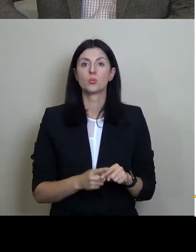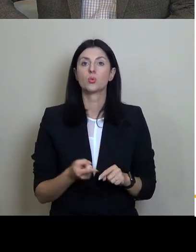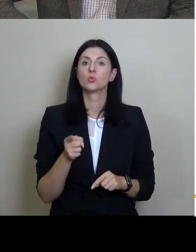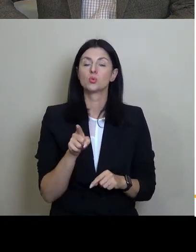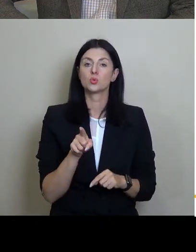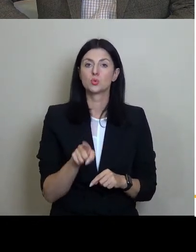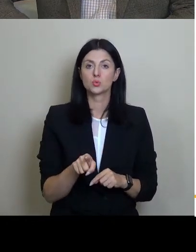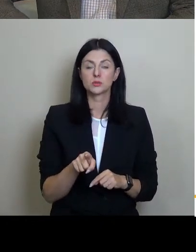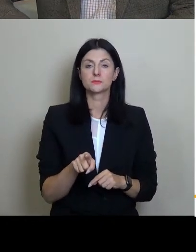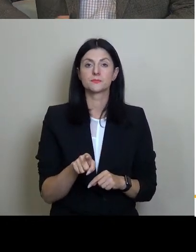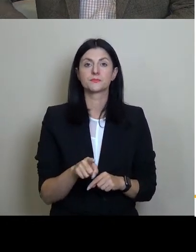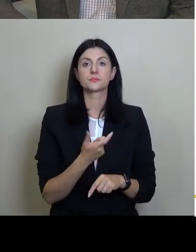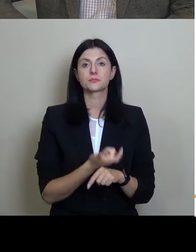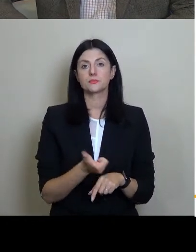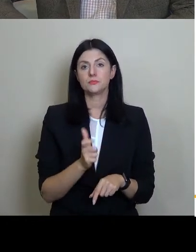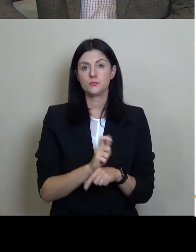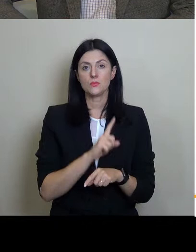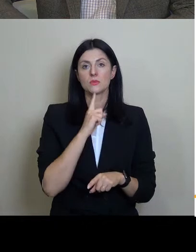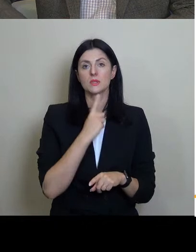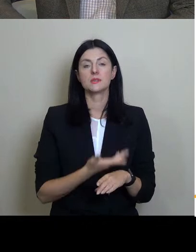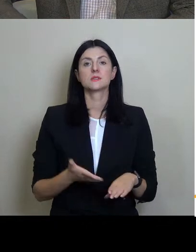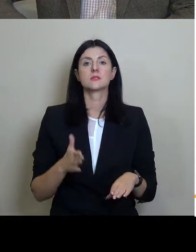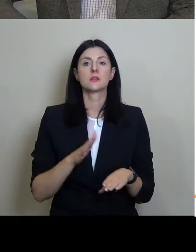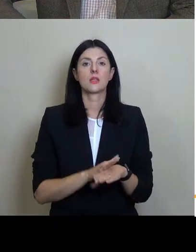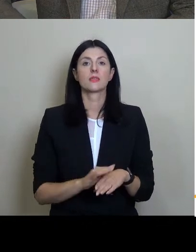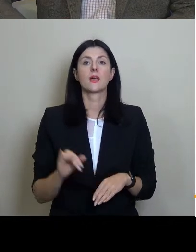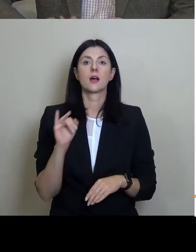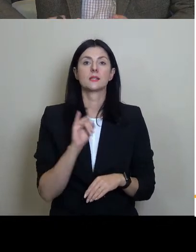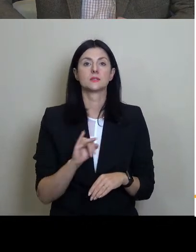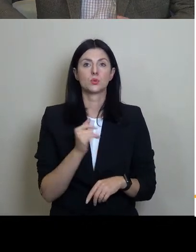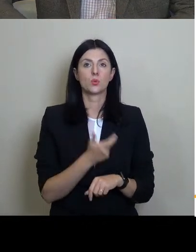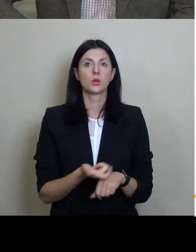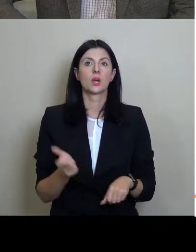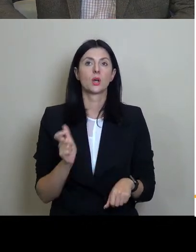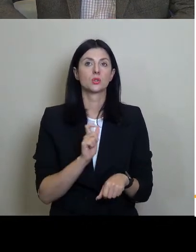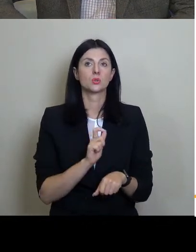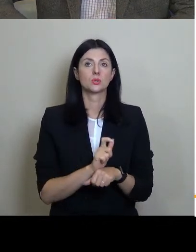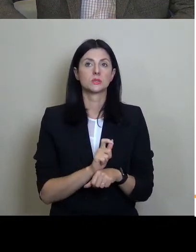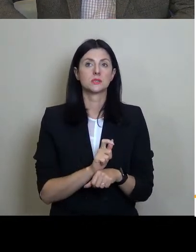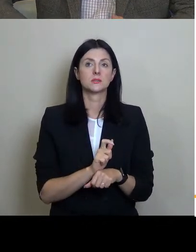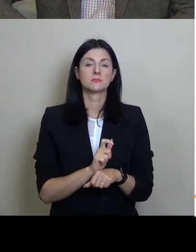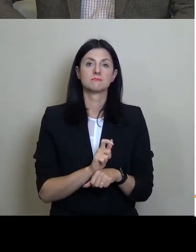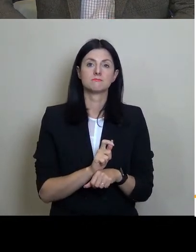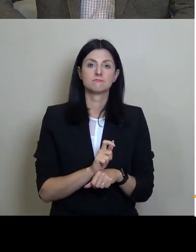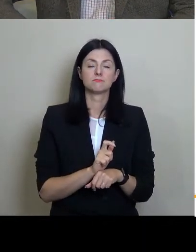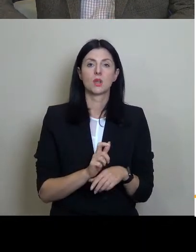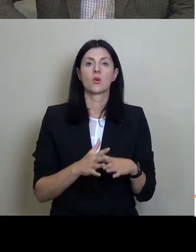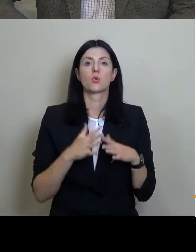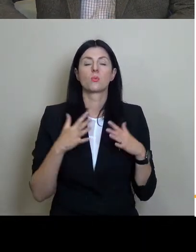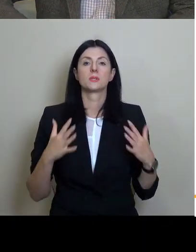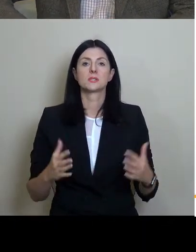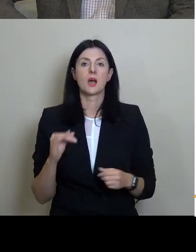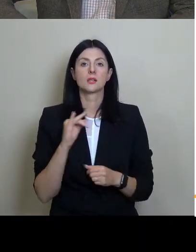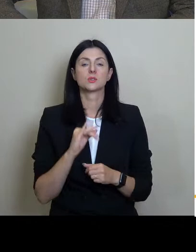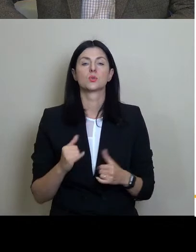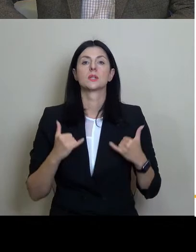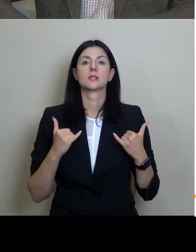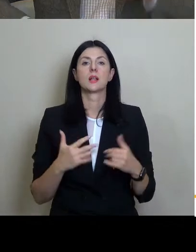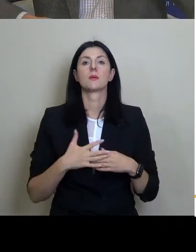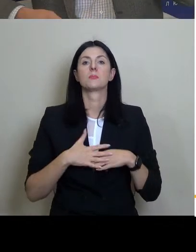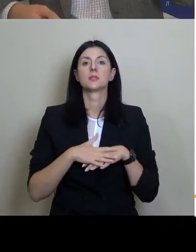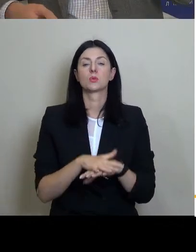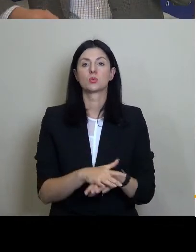different. That's why here we have quite a complex situation, and it's